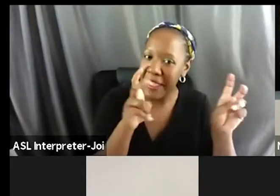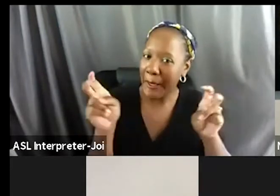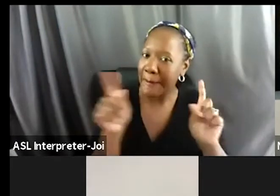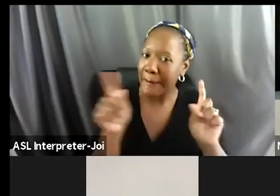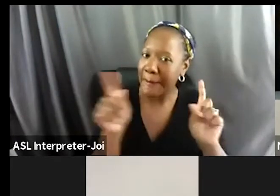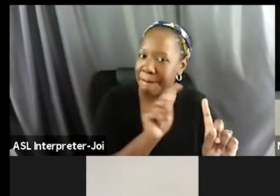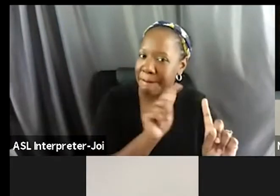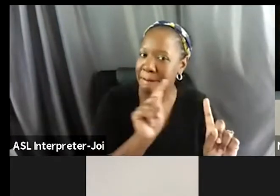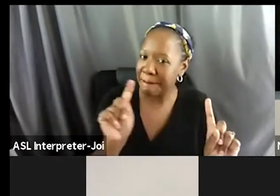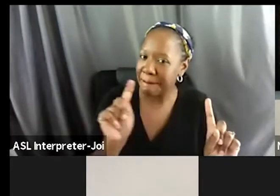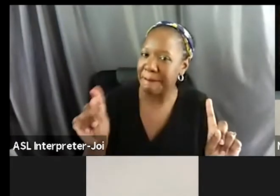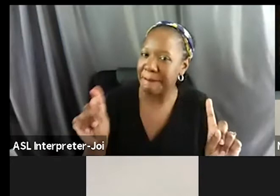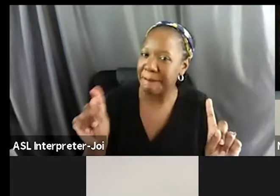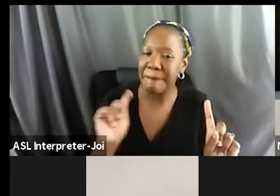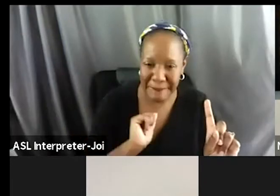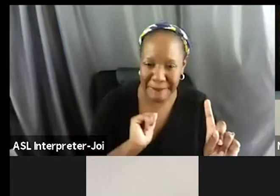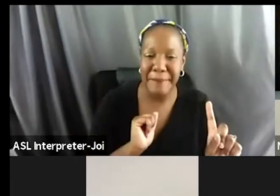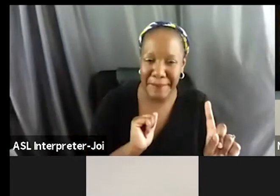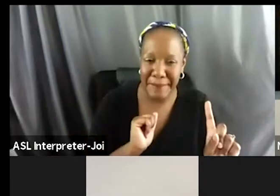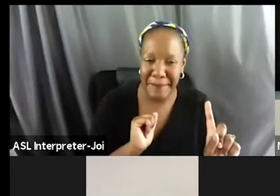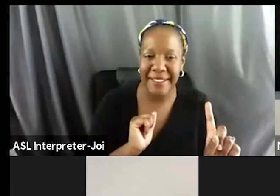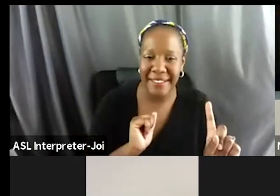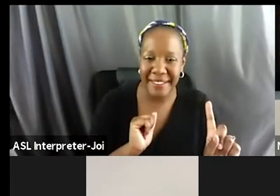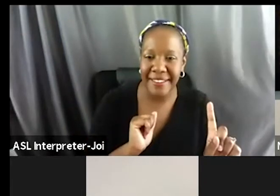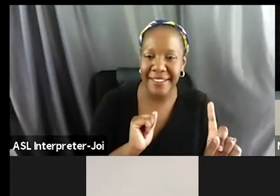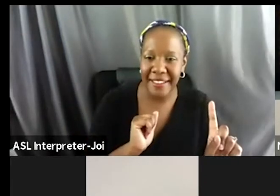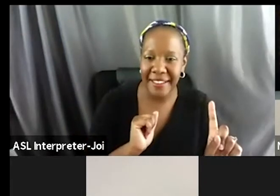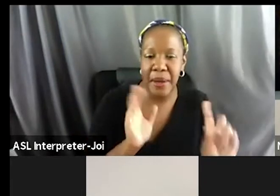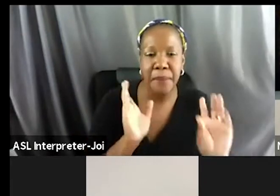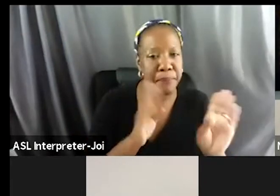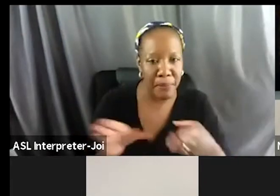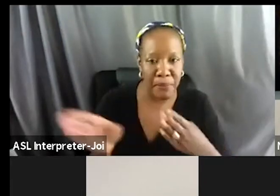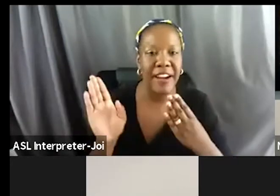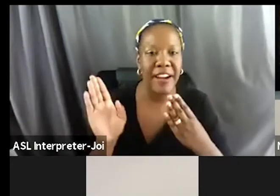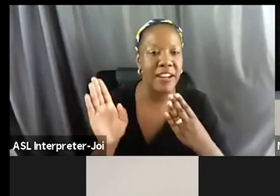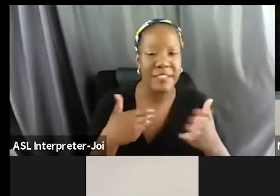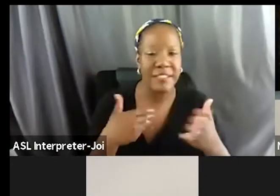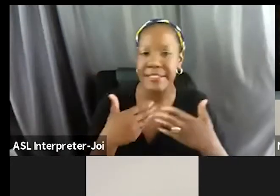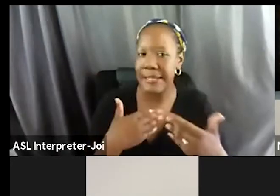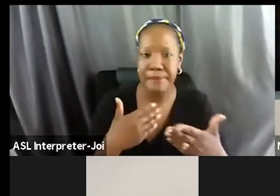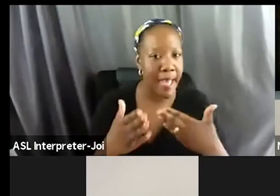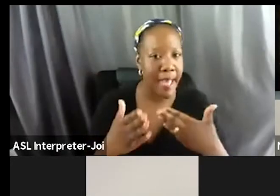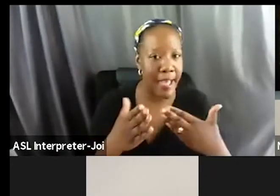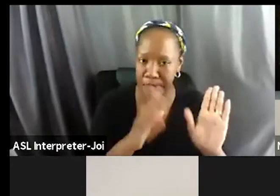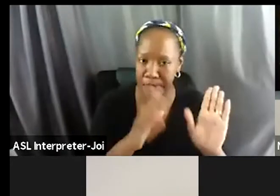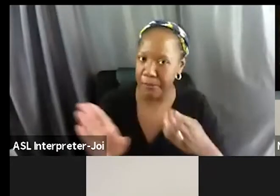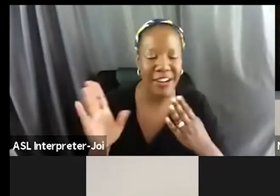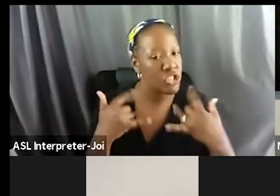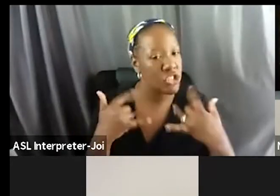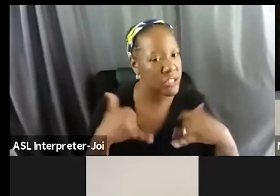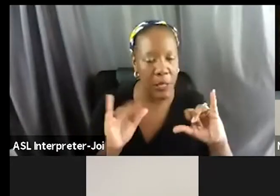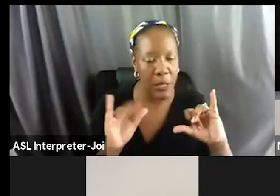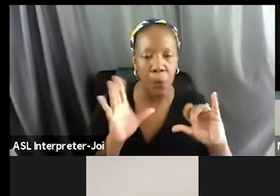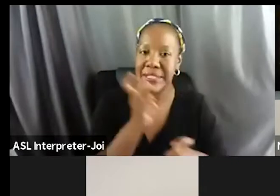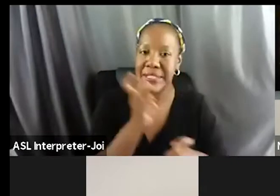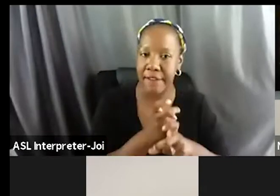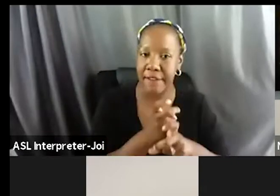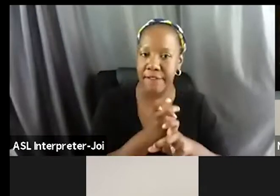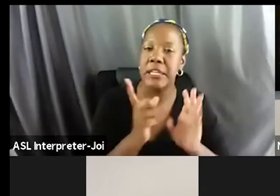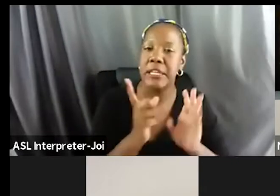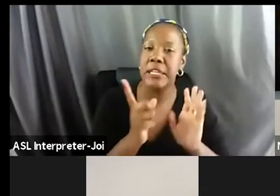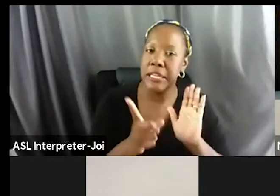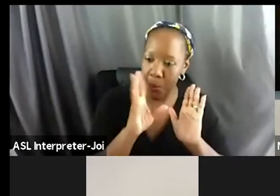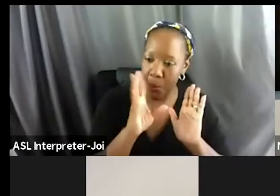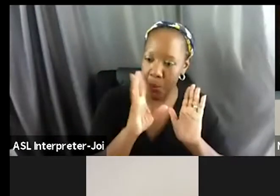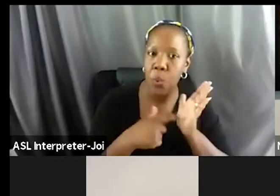It's kind of one of those that preparation, it doesn't matter. It's still going to be rough. And sometimes it takes a little bit of time,